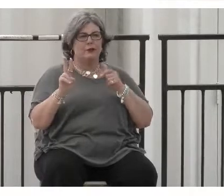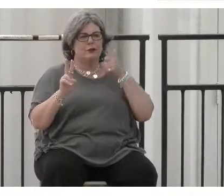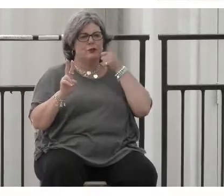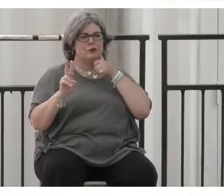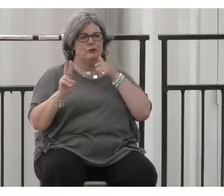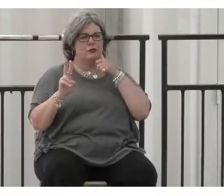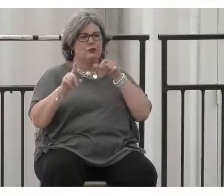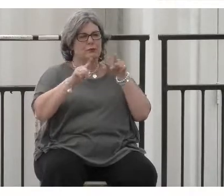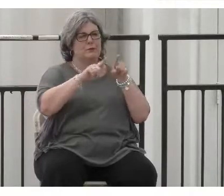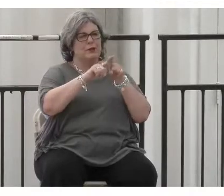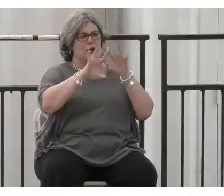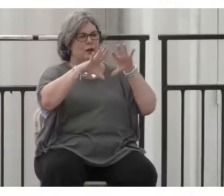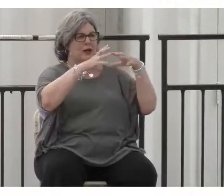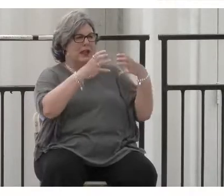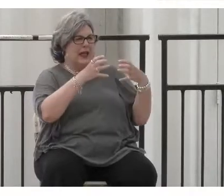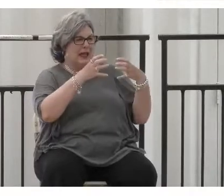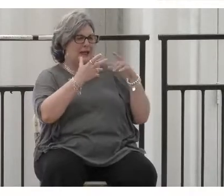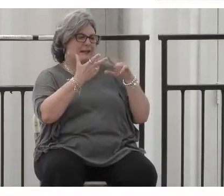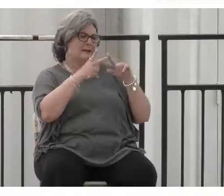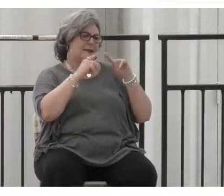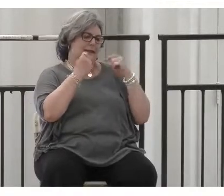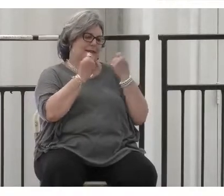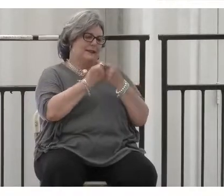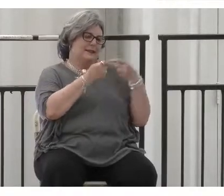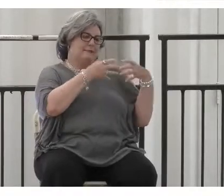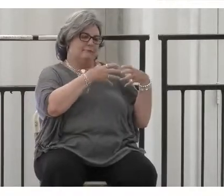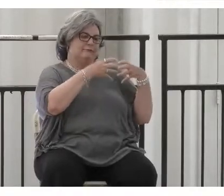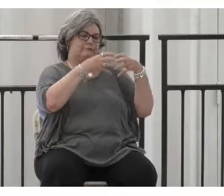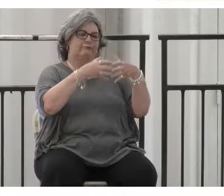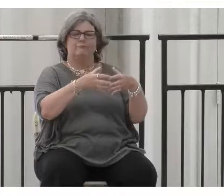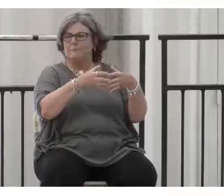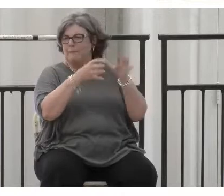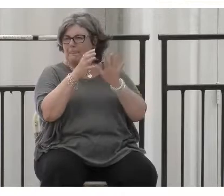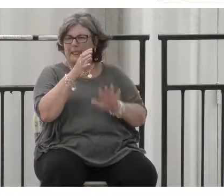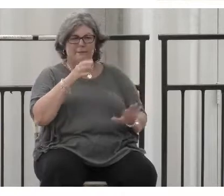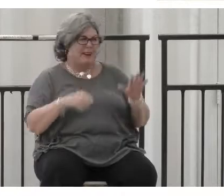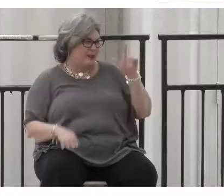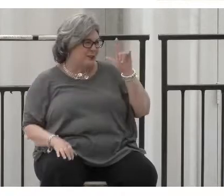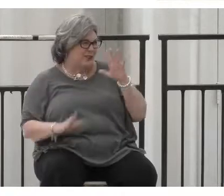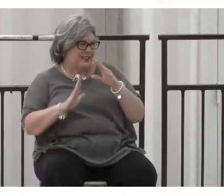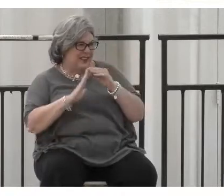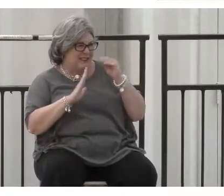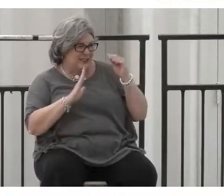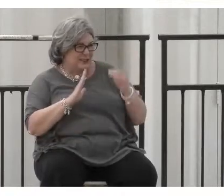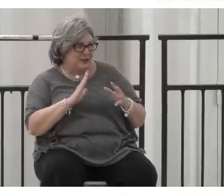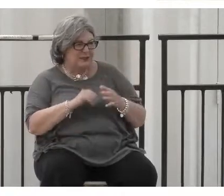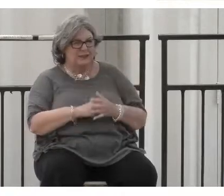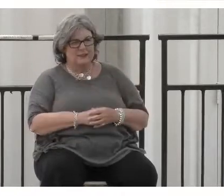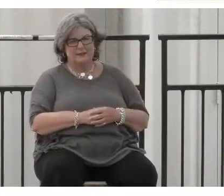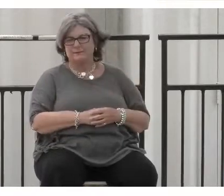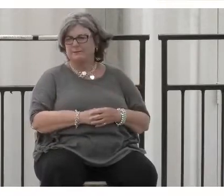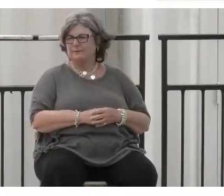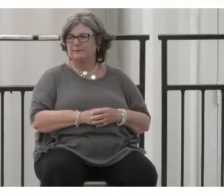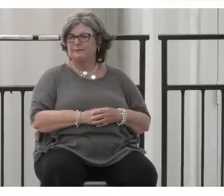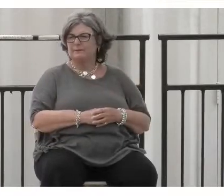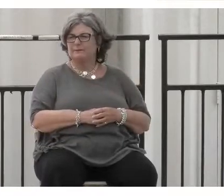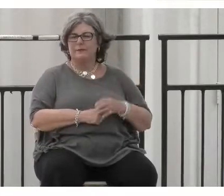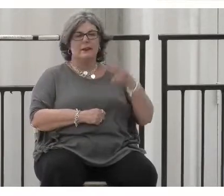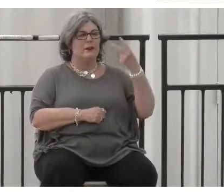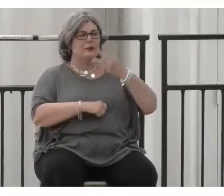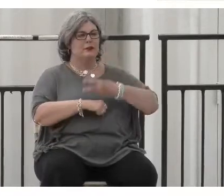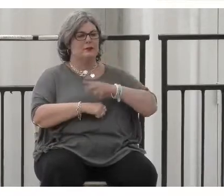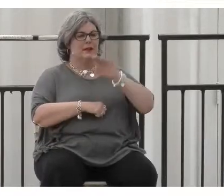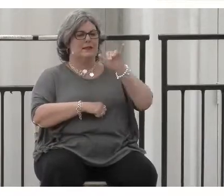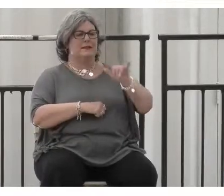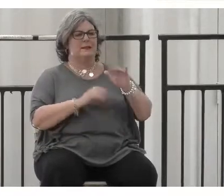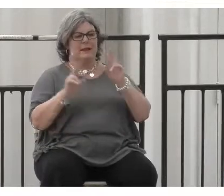but also their classmates. The entire team was there, about, I would say, 20 months, so to speak. We spent 2 days there